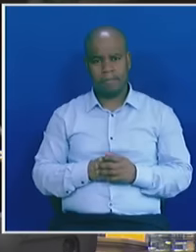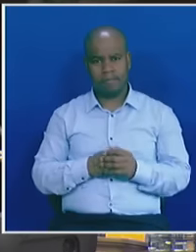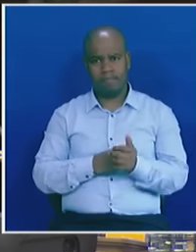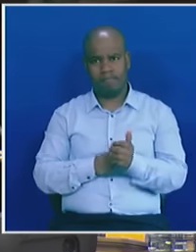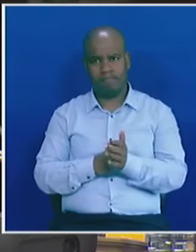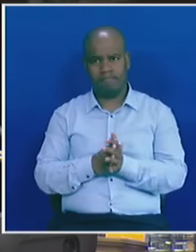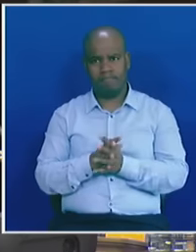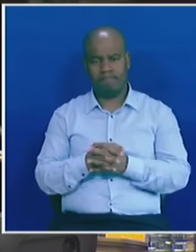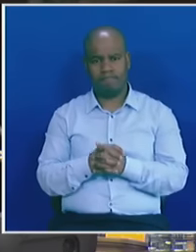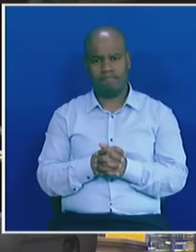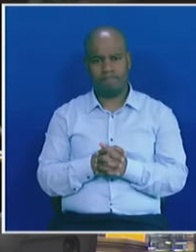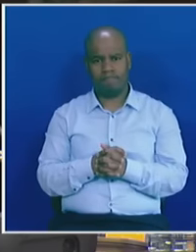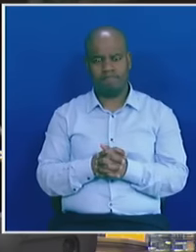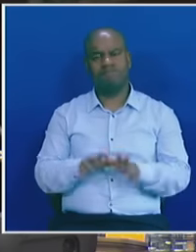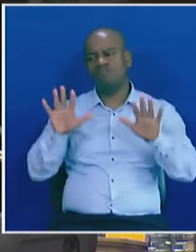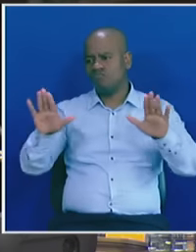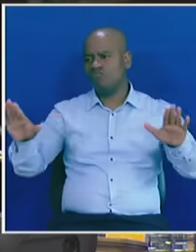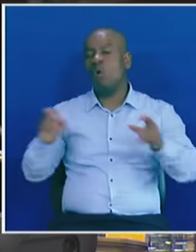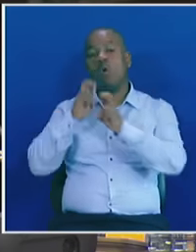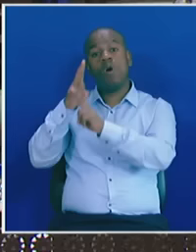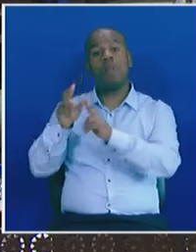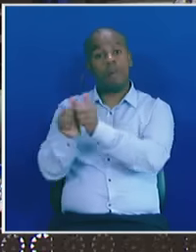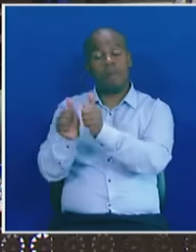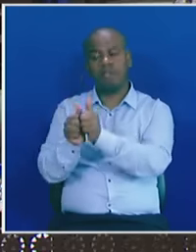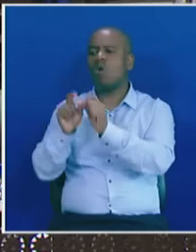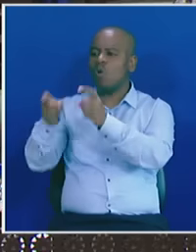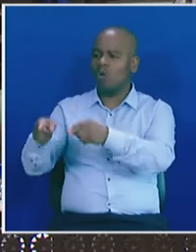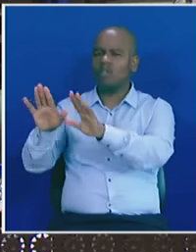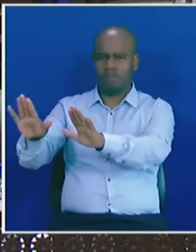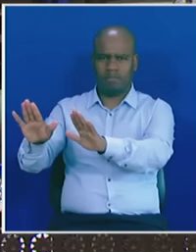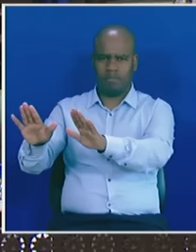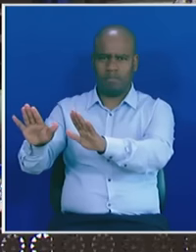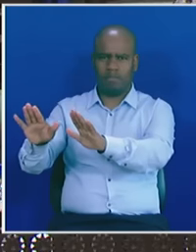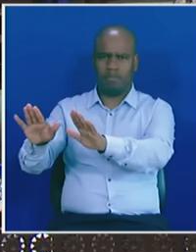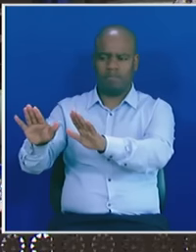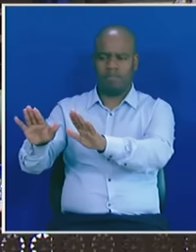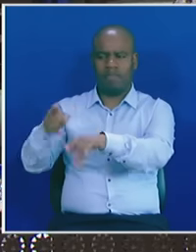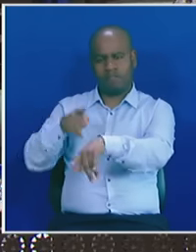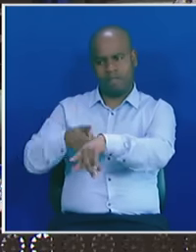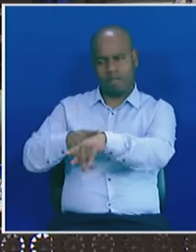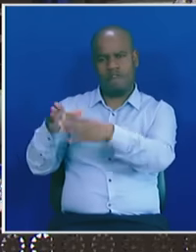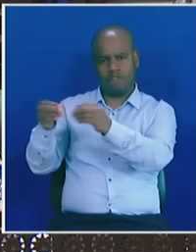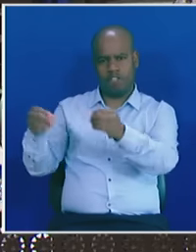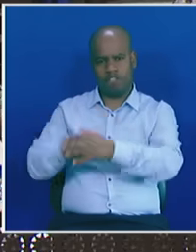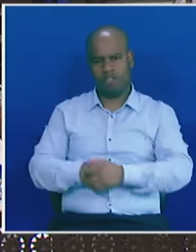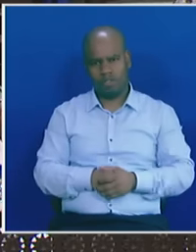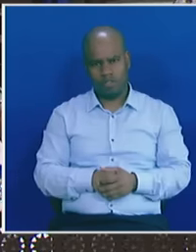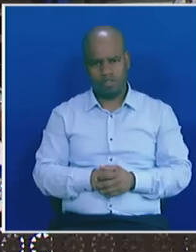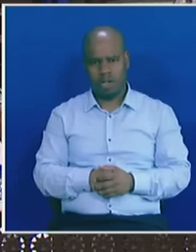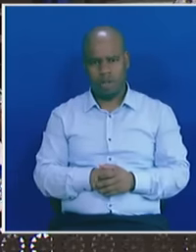en sy plig Honorable versaak. members, order please. And honorable member, your time is up. Thank you very much.